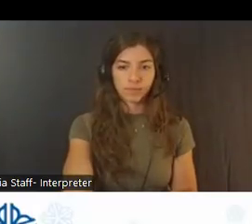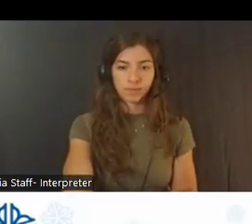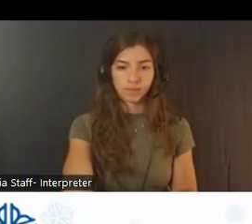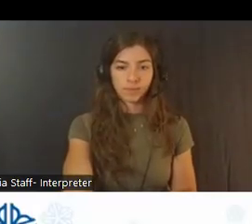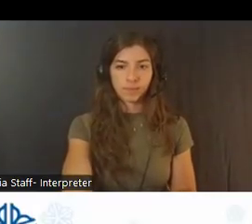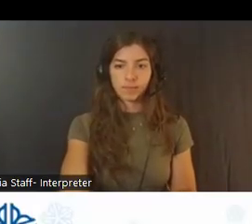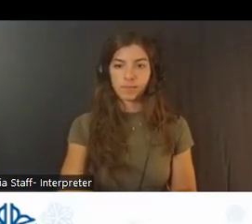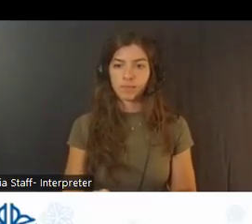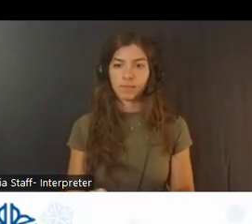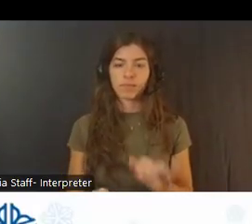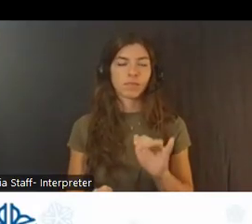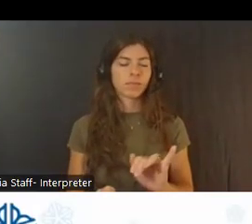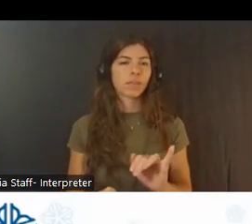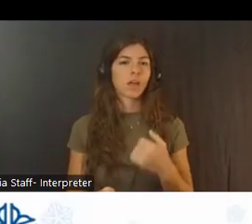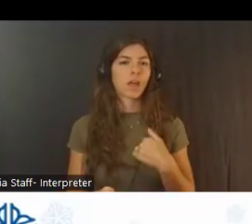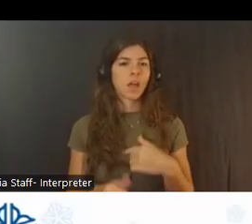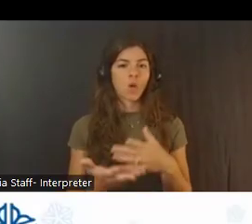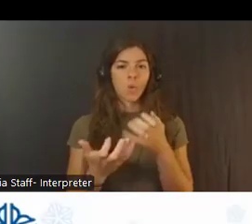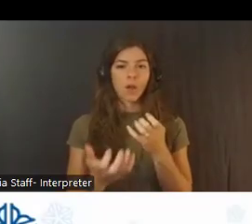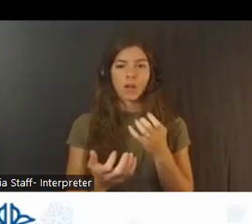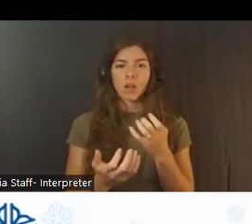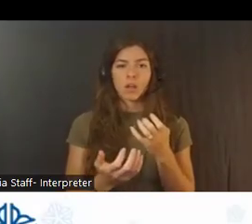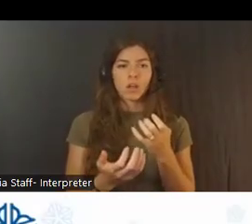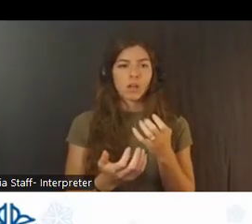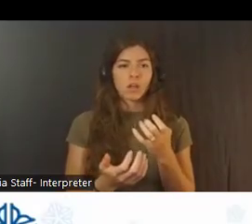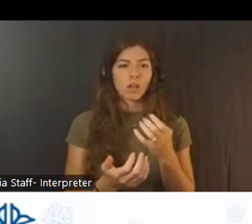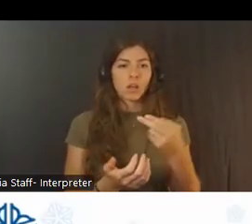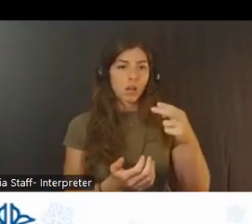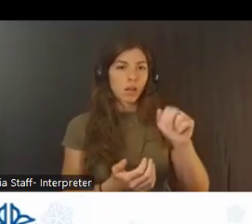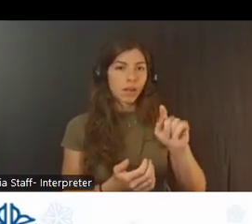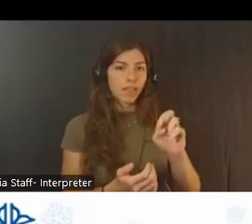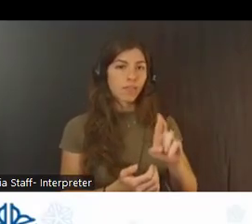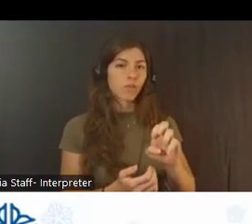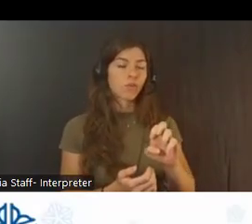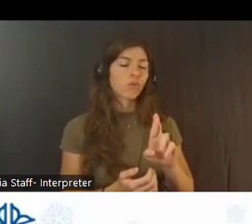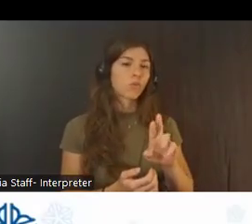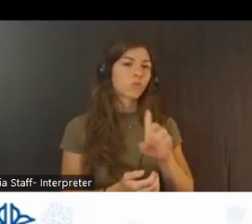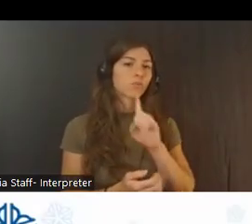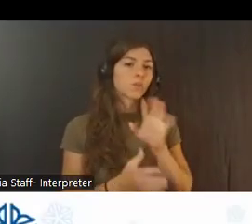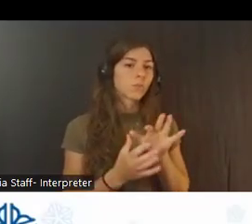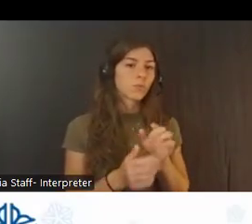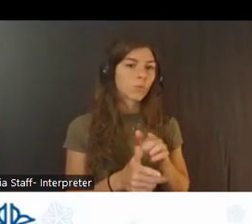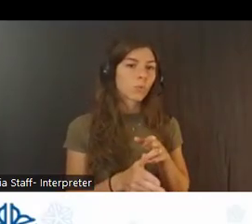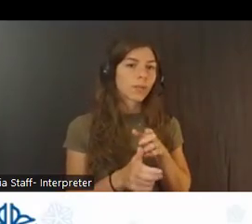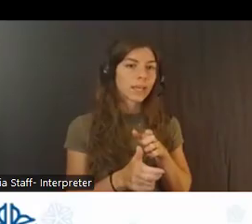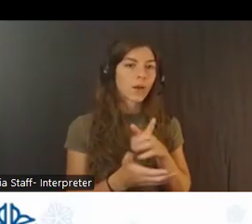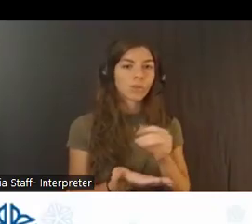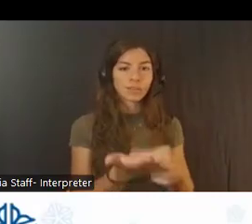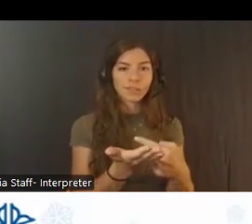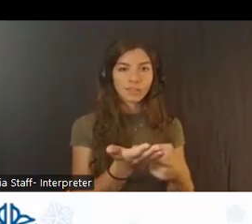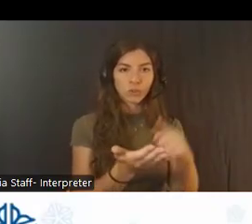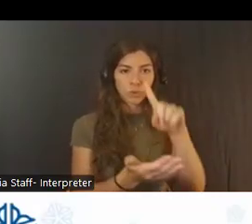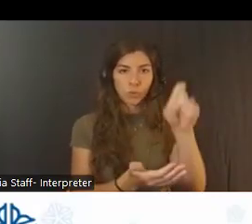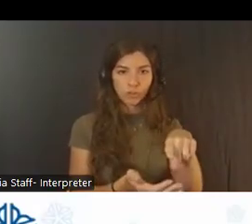I want to visit Heather, real the quick, I chat. just Oh, want yeah. to address a question